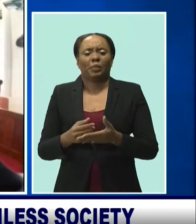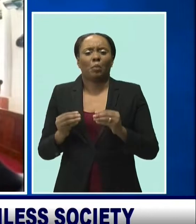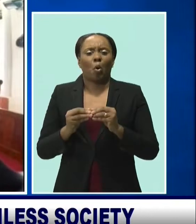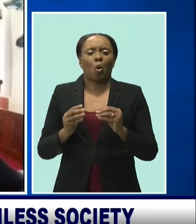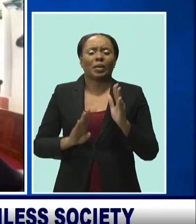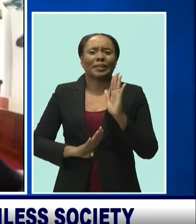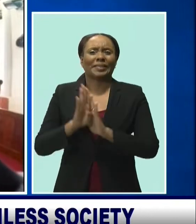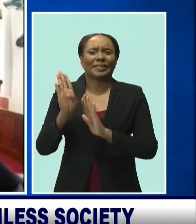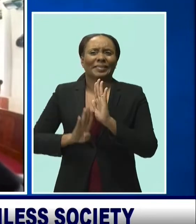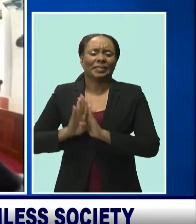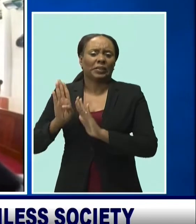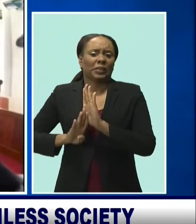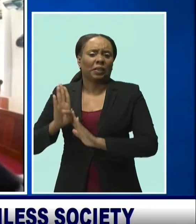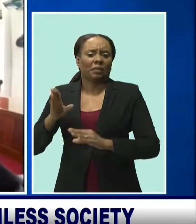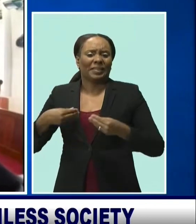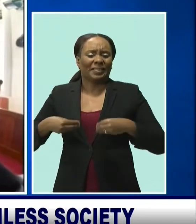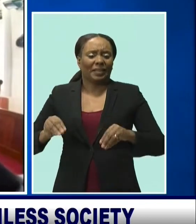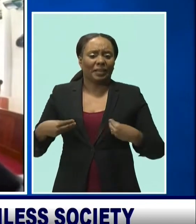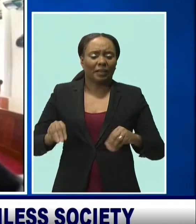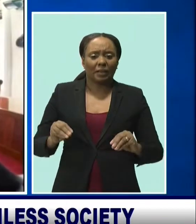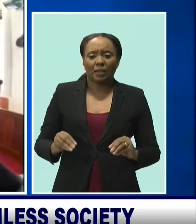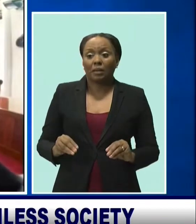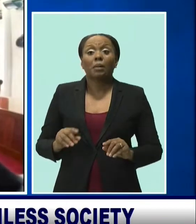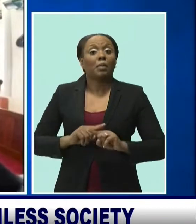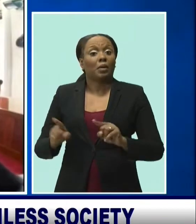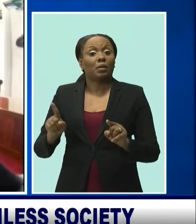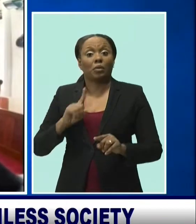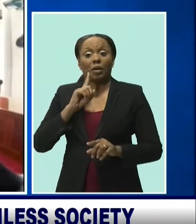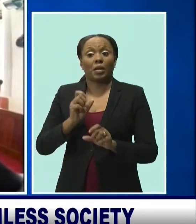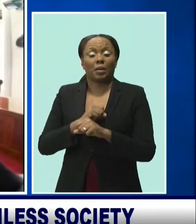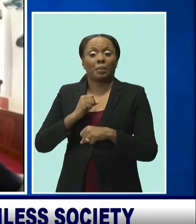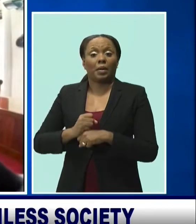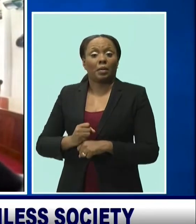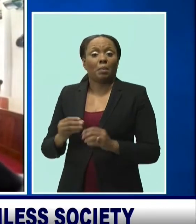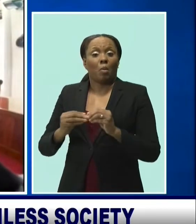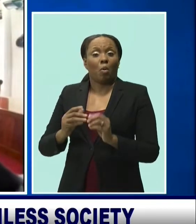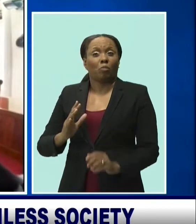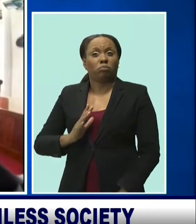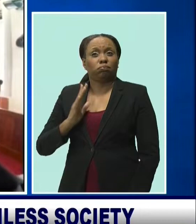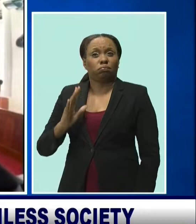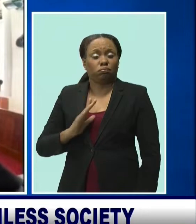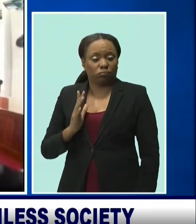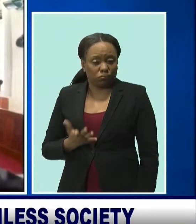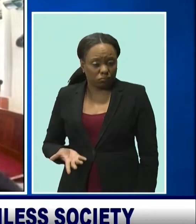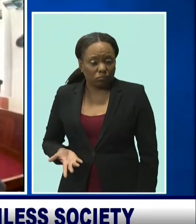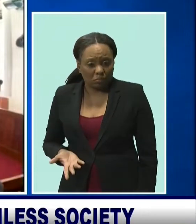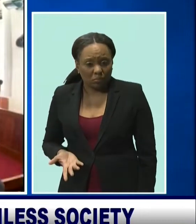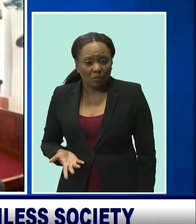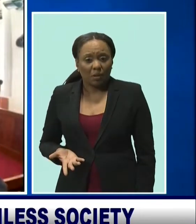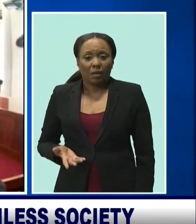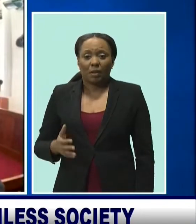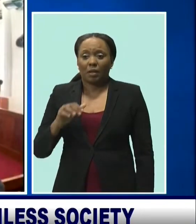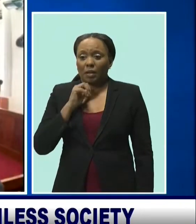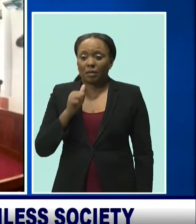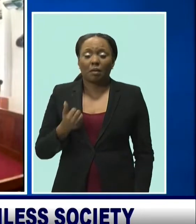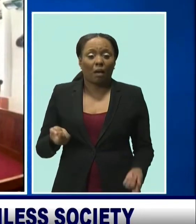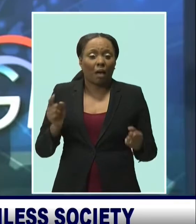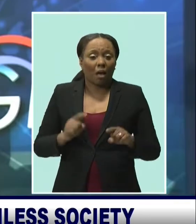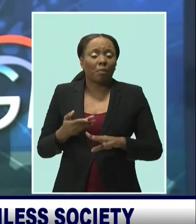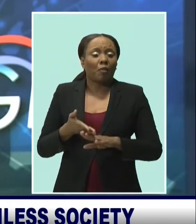developmental, but then formalizing, which for economic purposes has not necessarily been captured in national